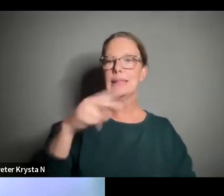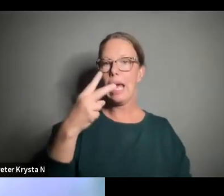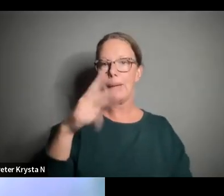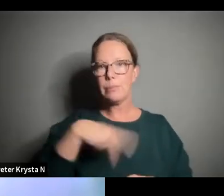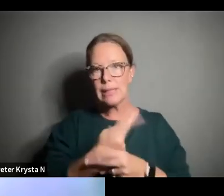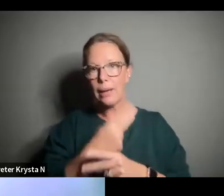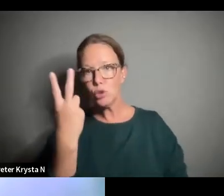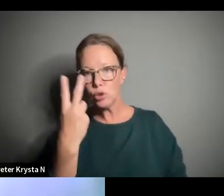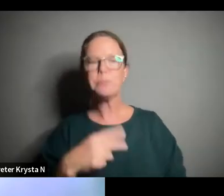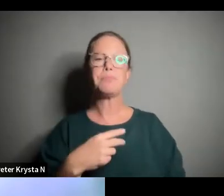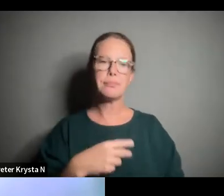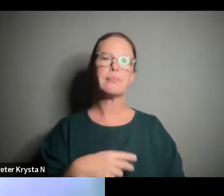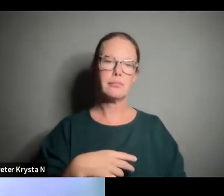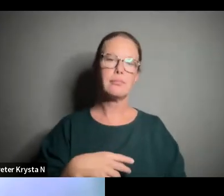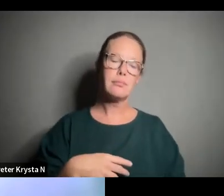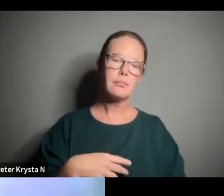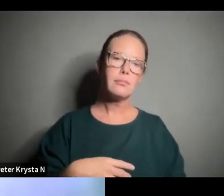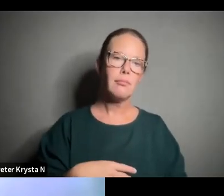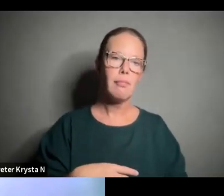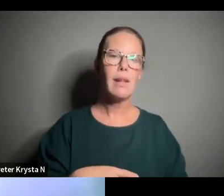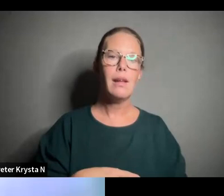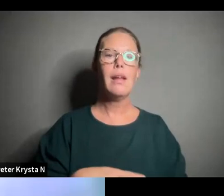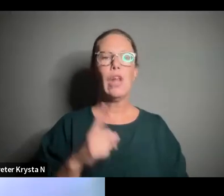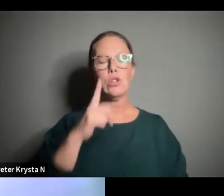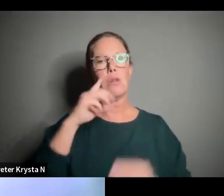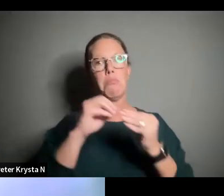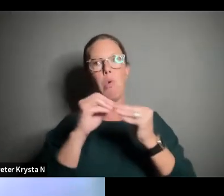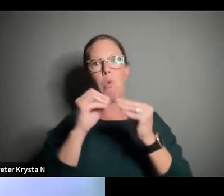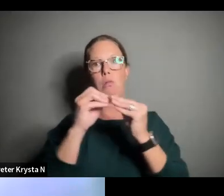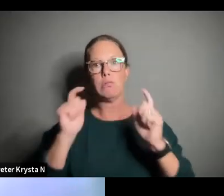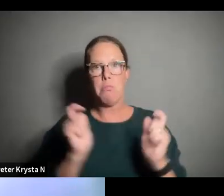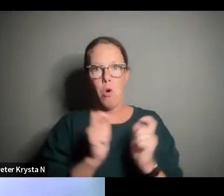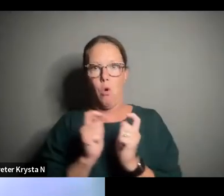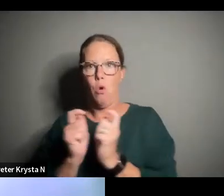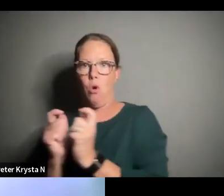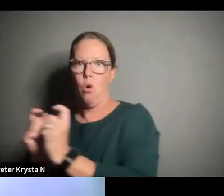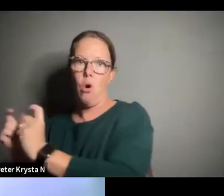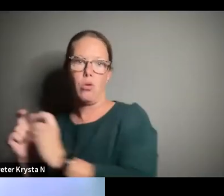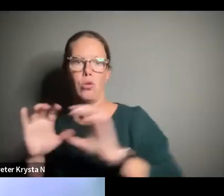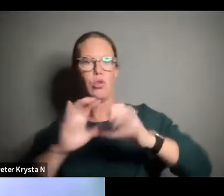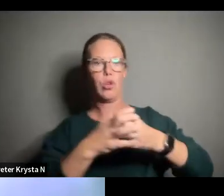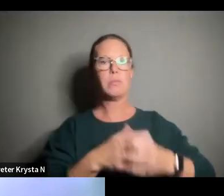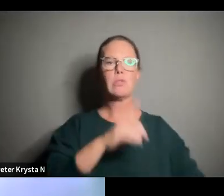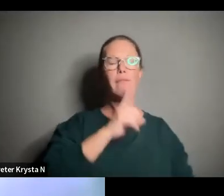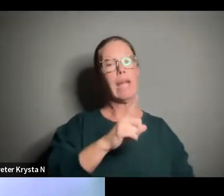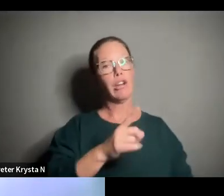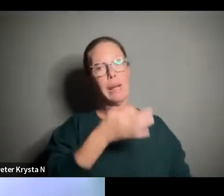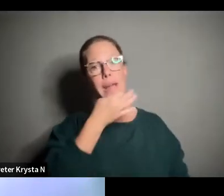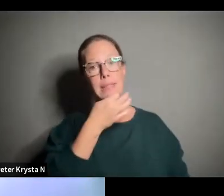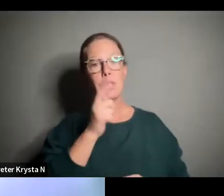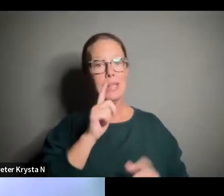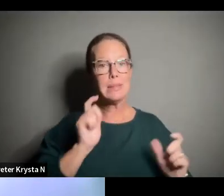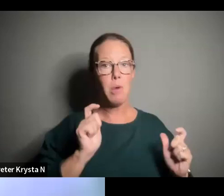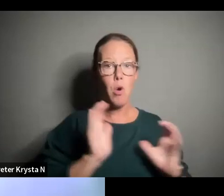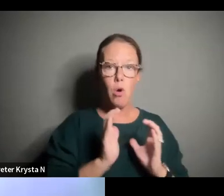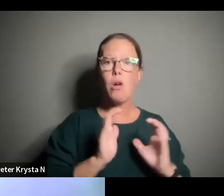in. And that becomes a much more orphan diseases. And so I'm an expert in these very rare orphan diseases that will assess